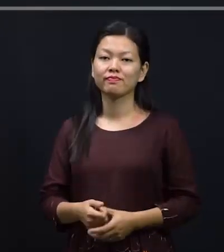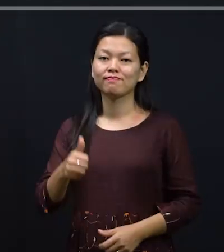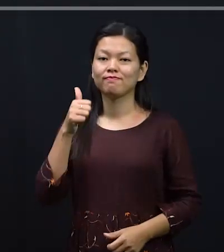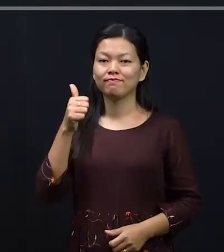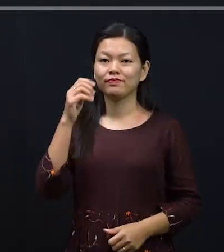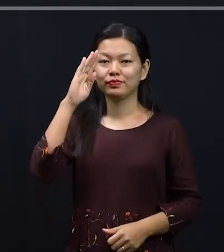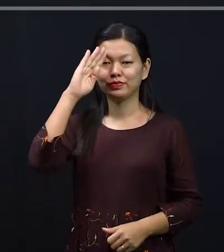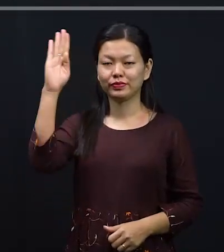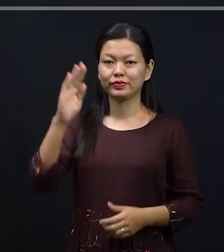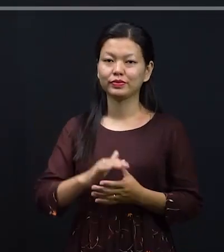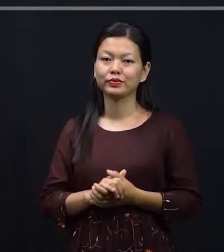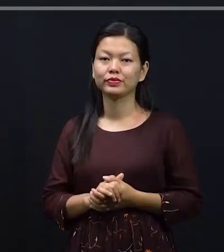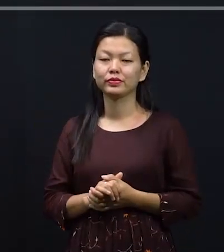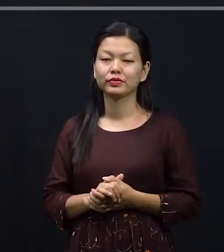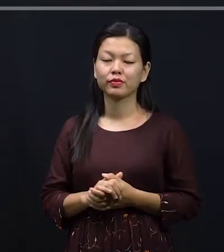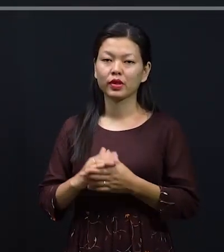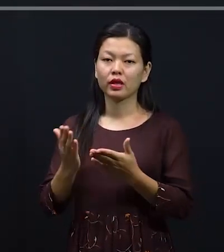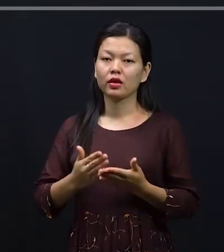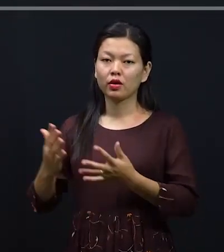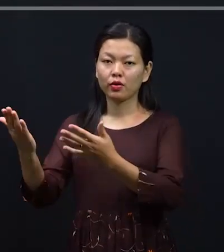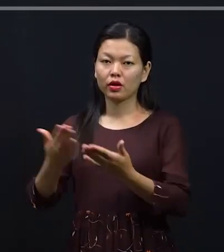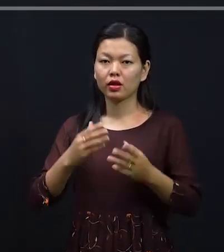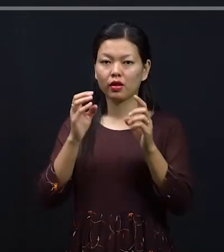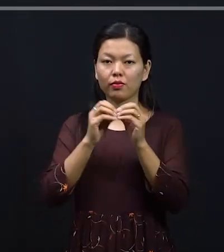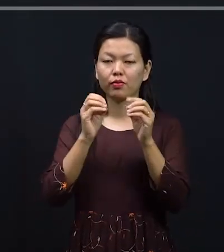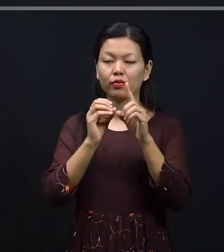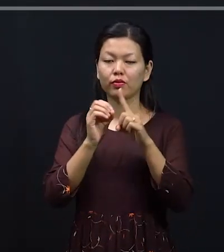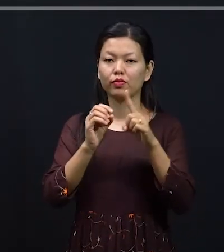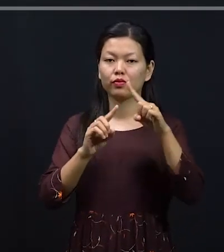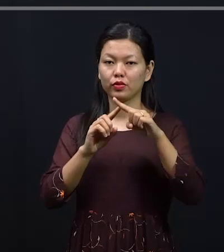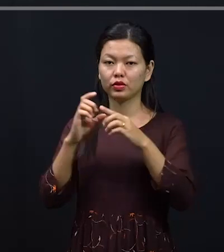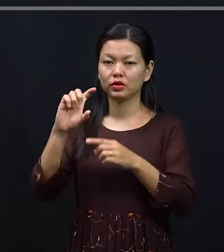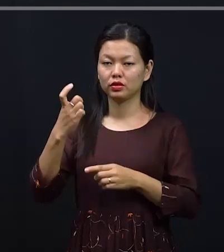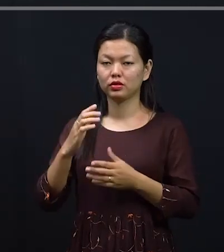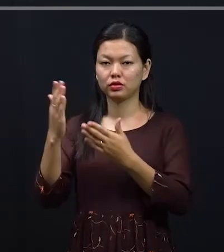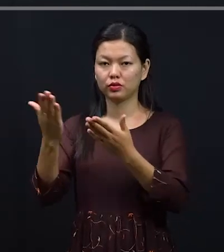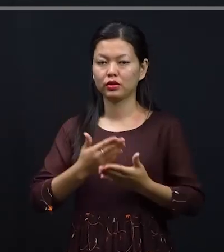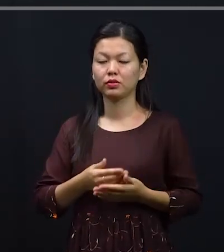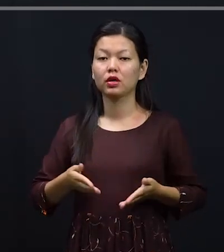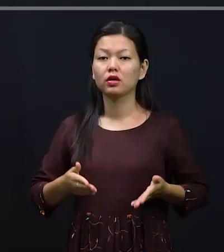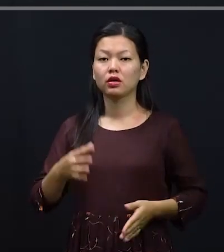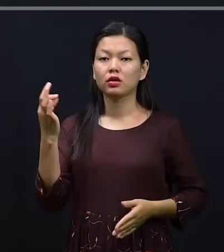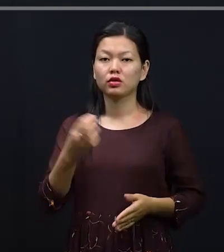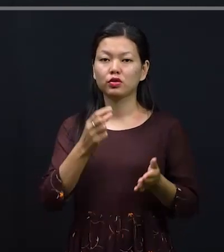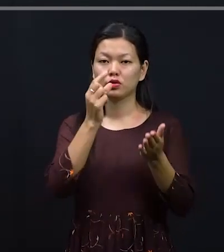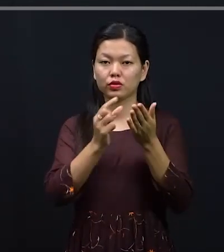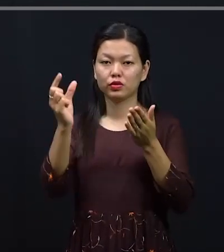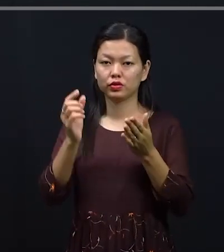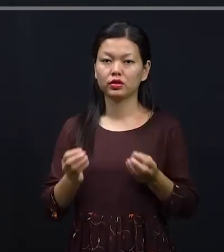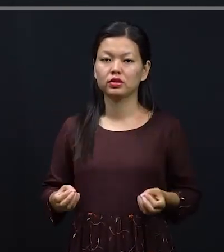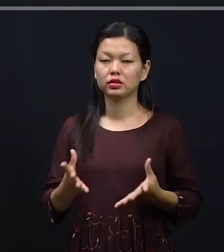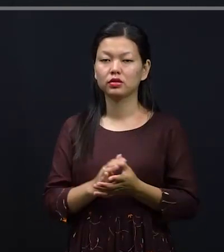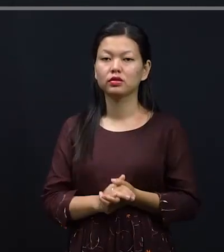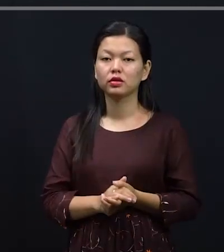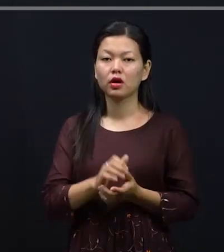Hello students, welcome back to your botany class. And today I would like to start with a new unit, your unit 2 in your